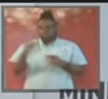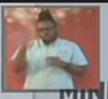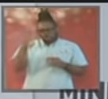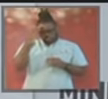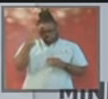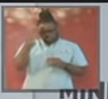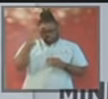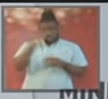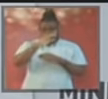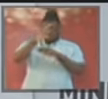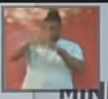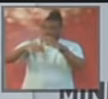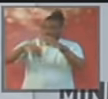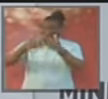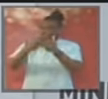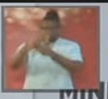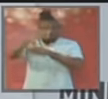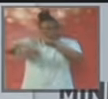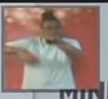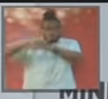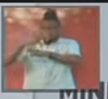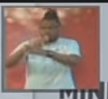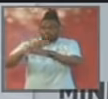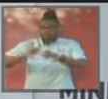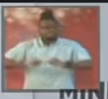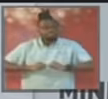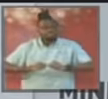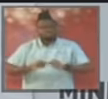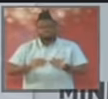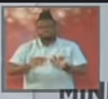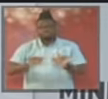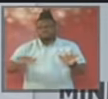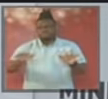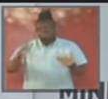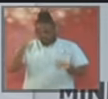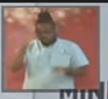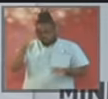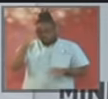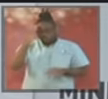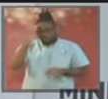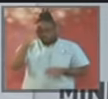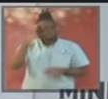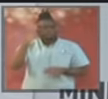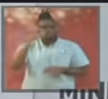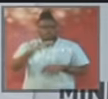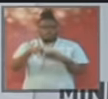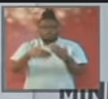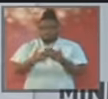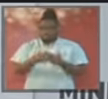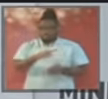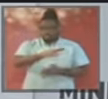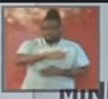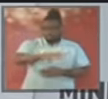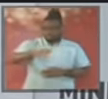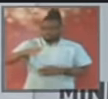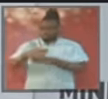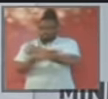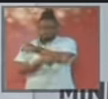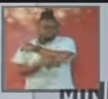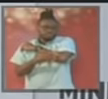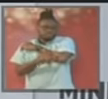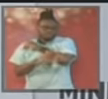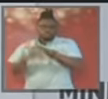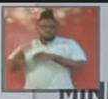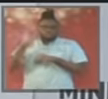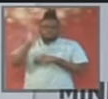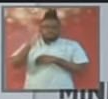know it is a pandemic, an initial allocation should be received by all as products become available. And again,